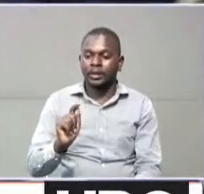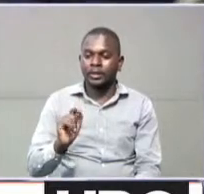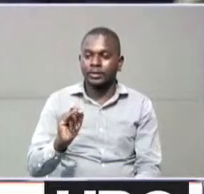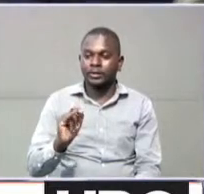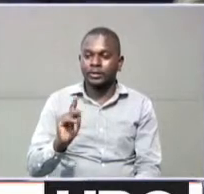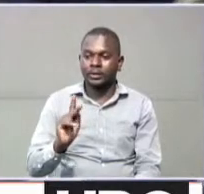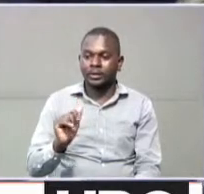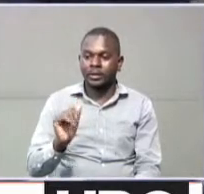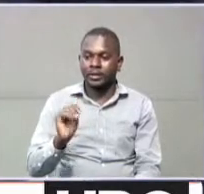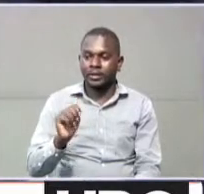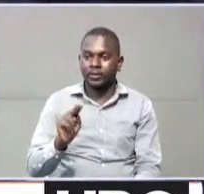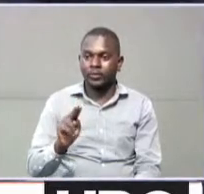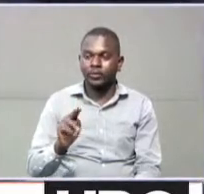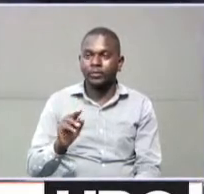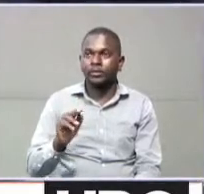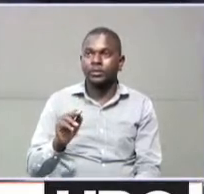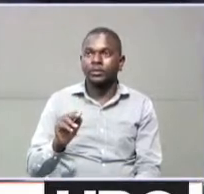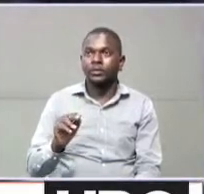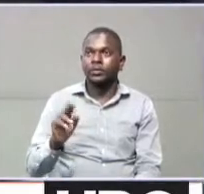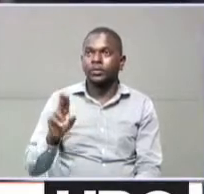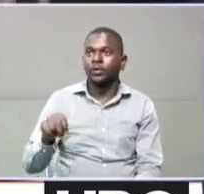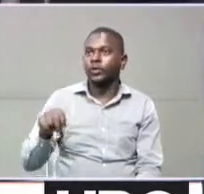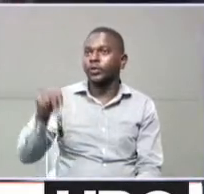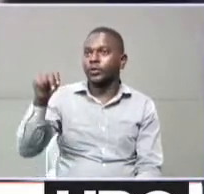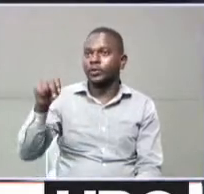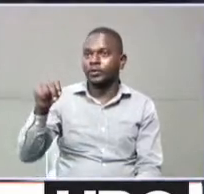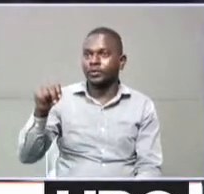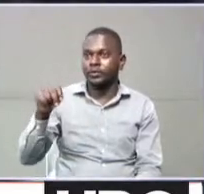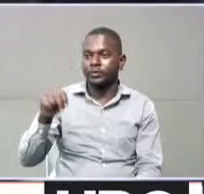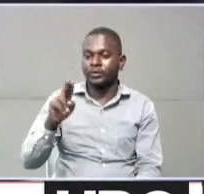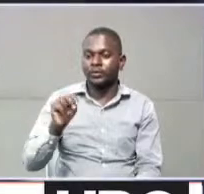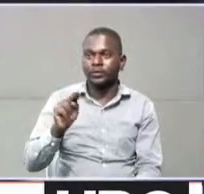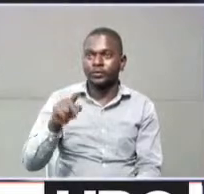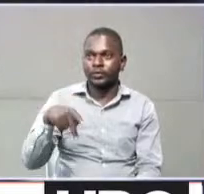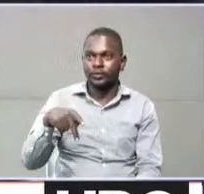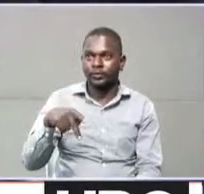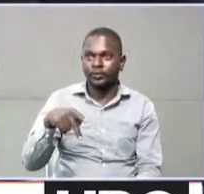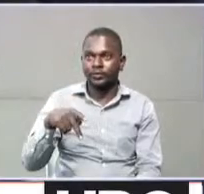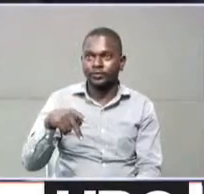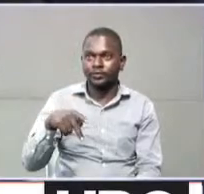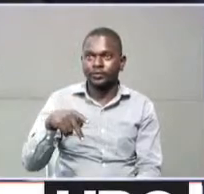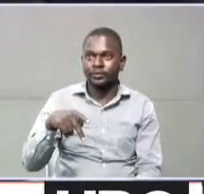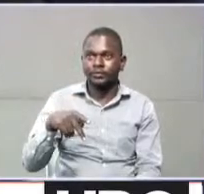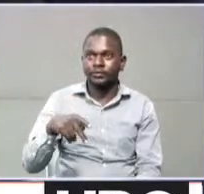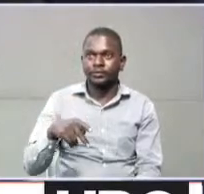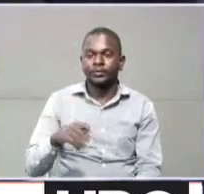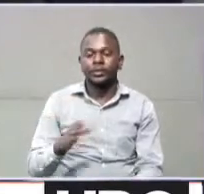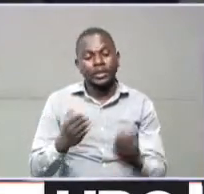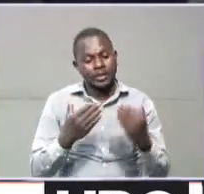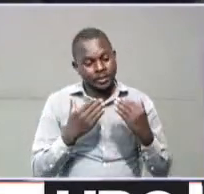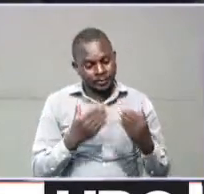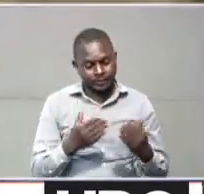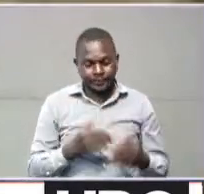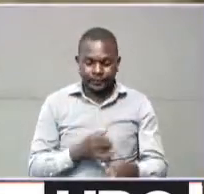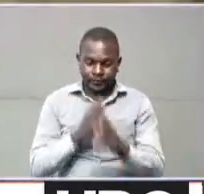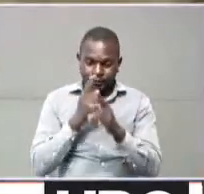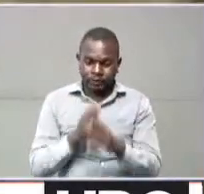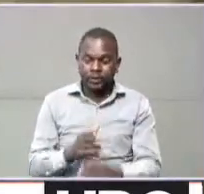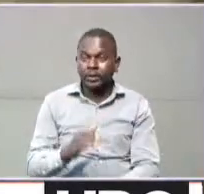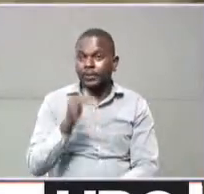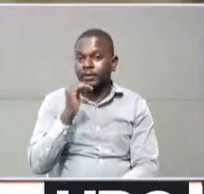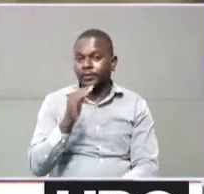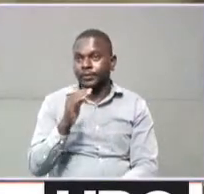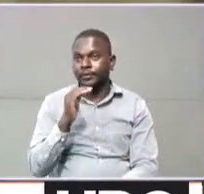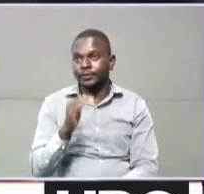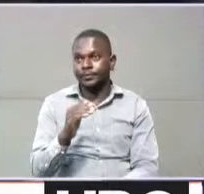making a correction mr speaker of kataka moon north national inter platform thank you mr speaker